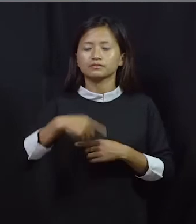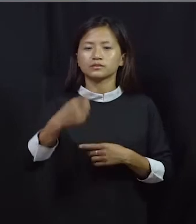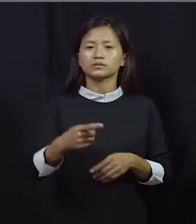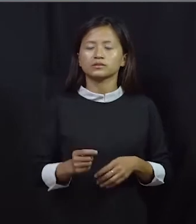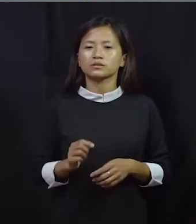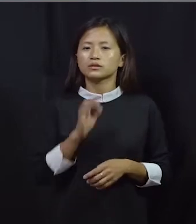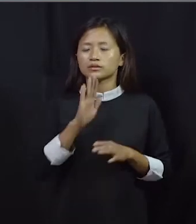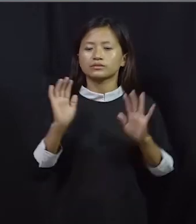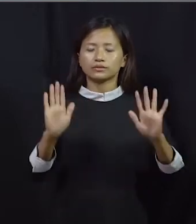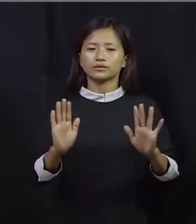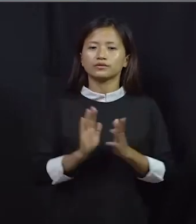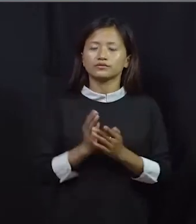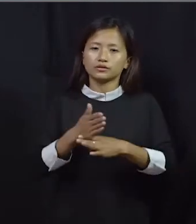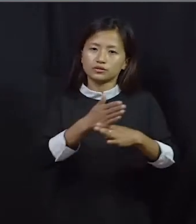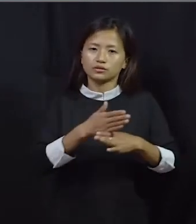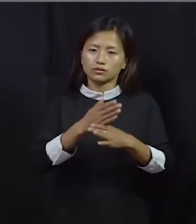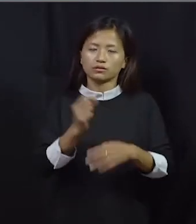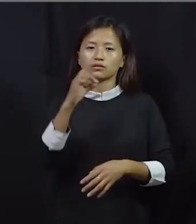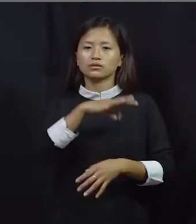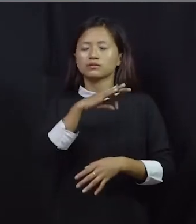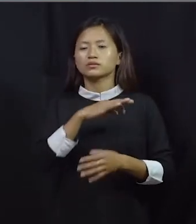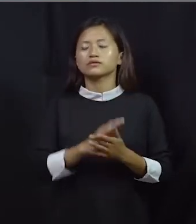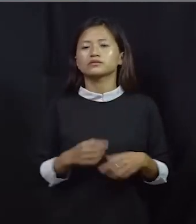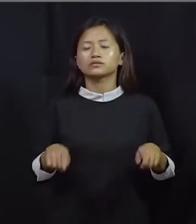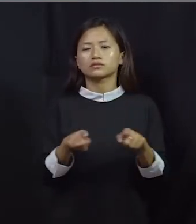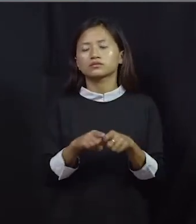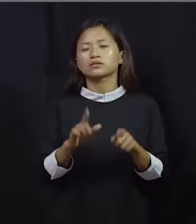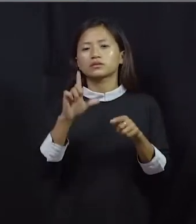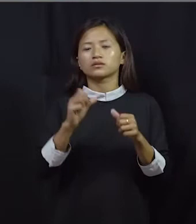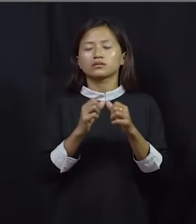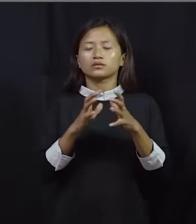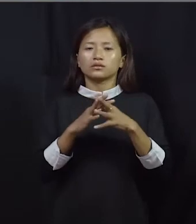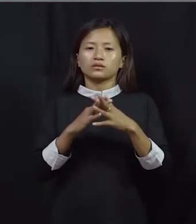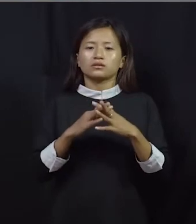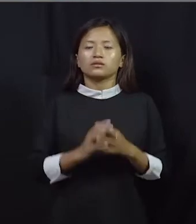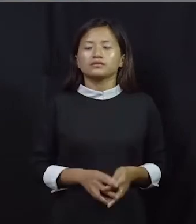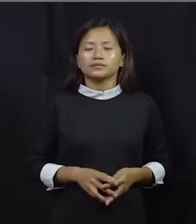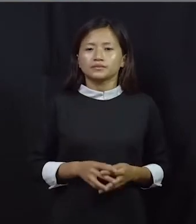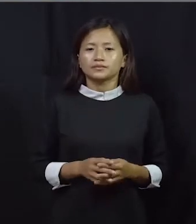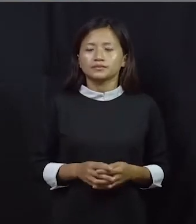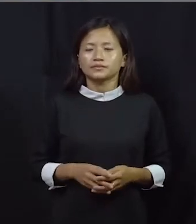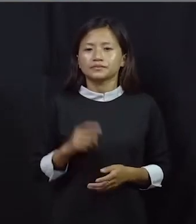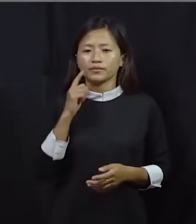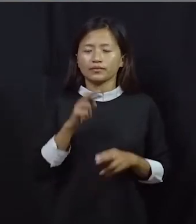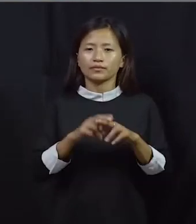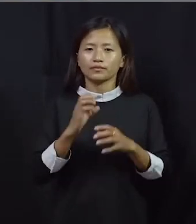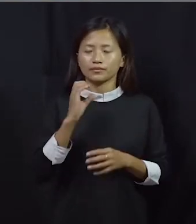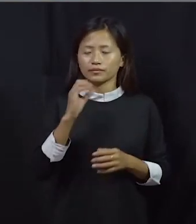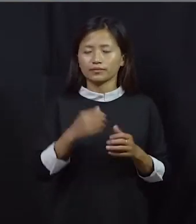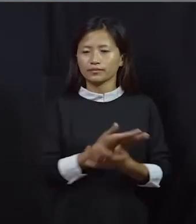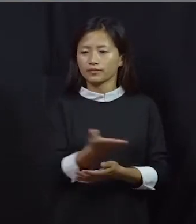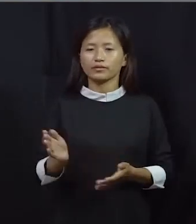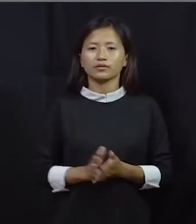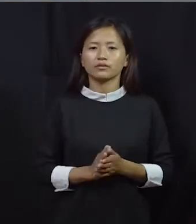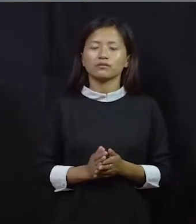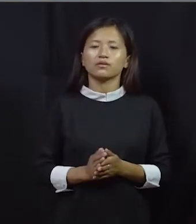have sharing of profit and losses. So in case if there is